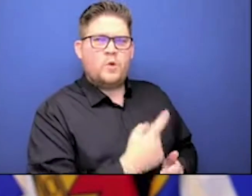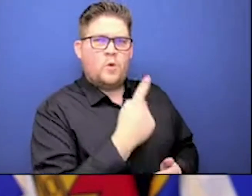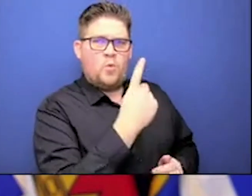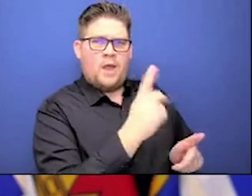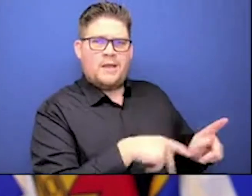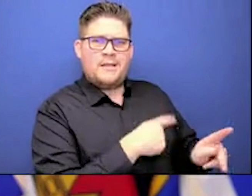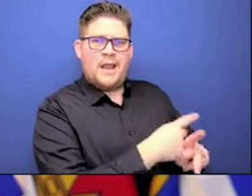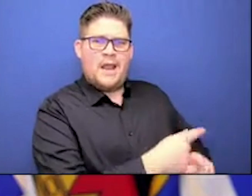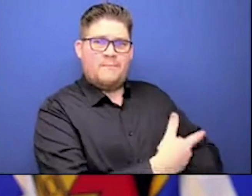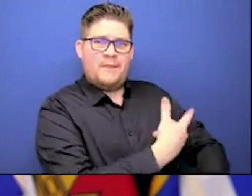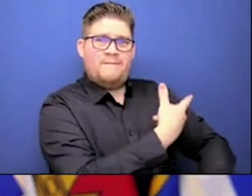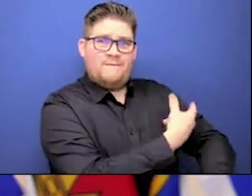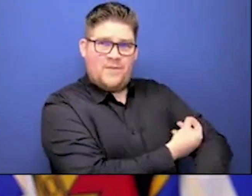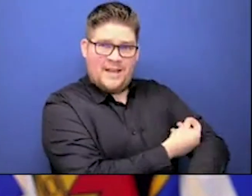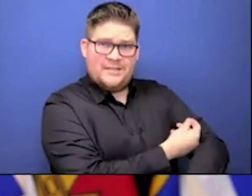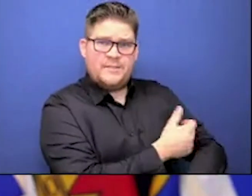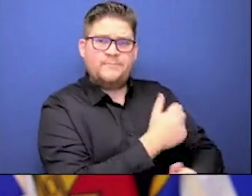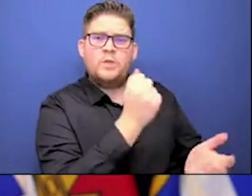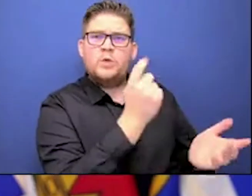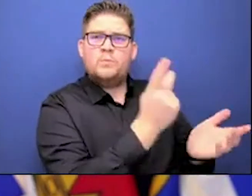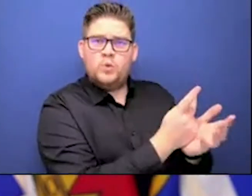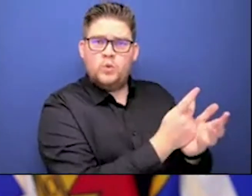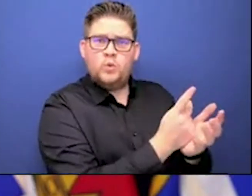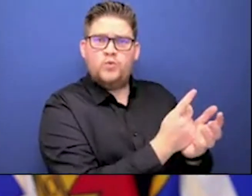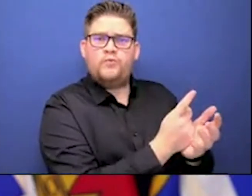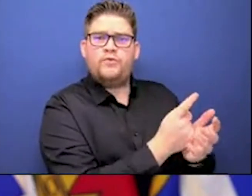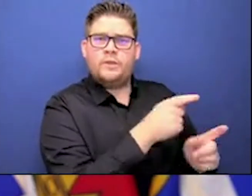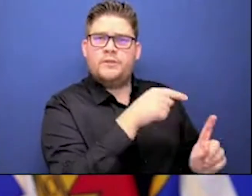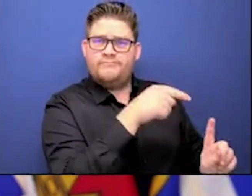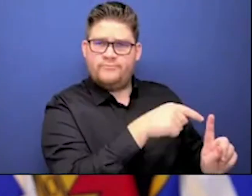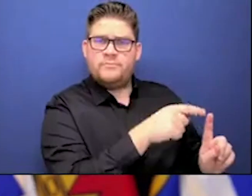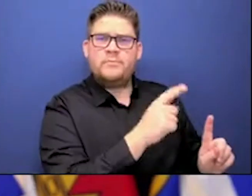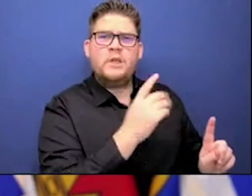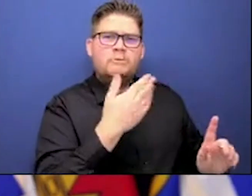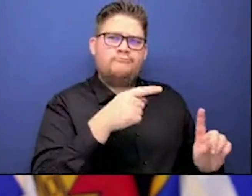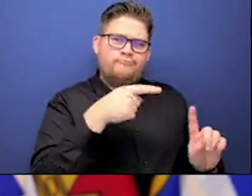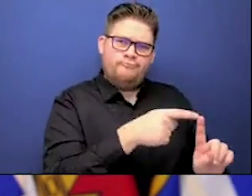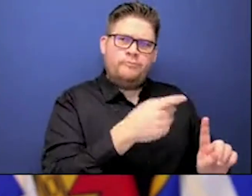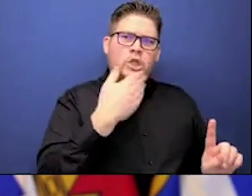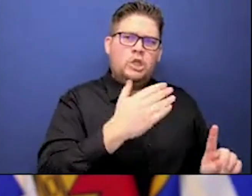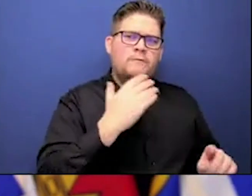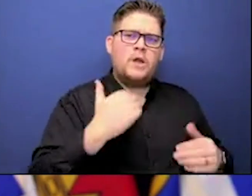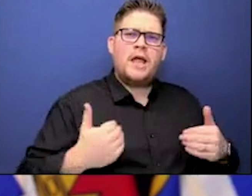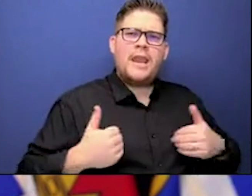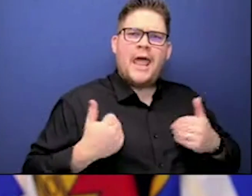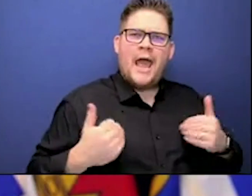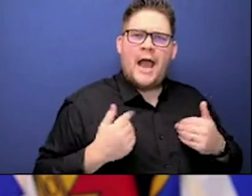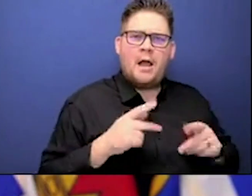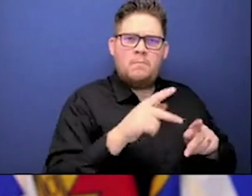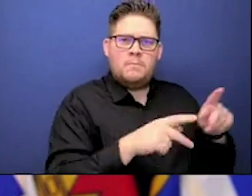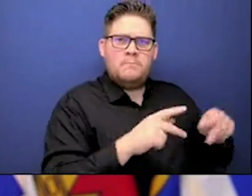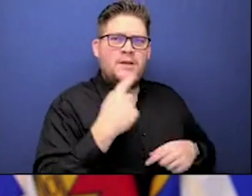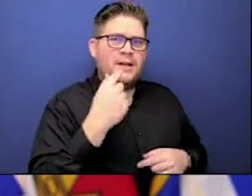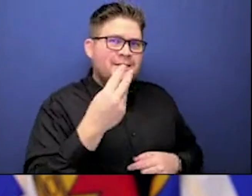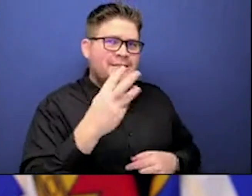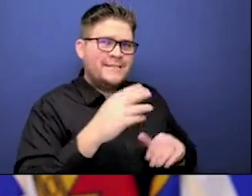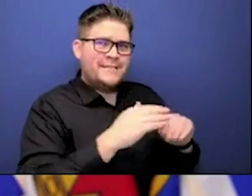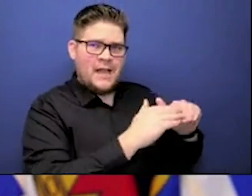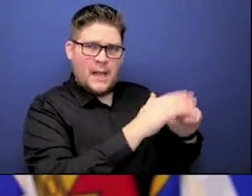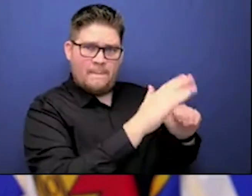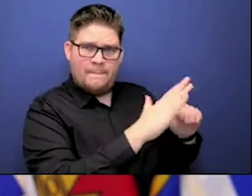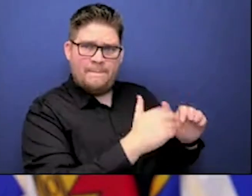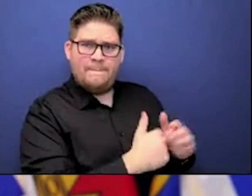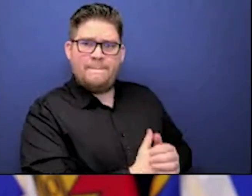to 16, and there's trials in place for 12 and over, I think, with one of them. But there's